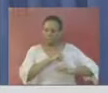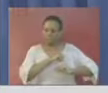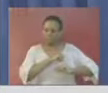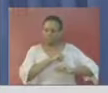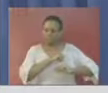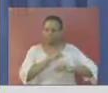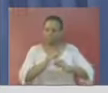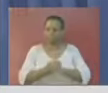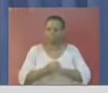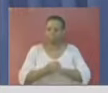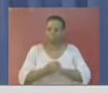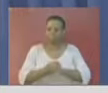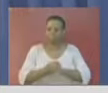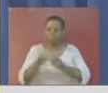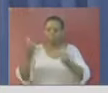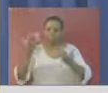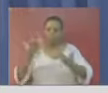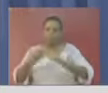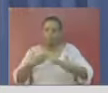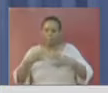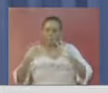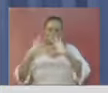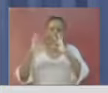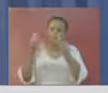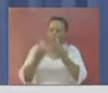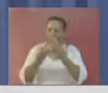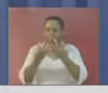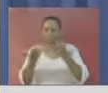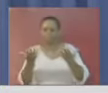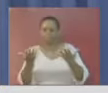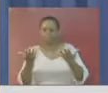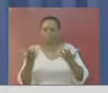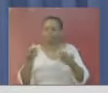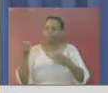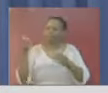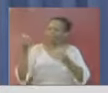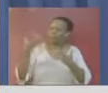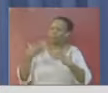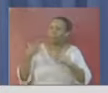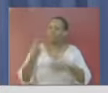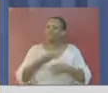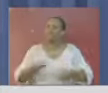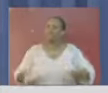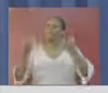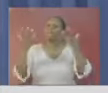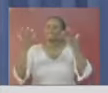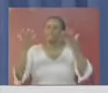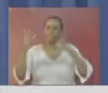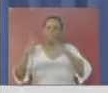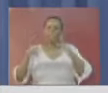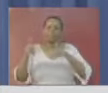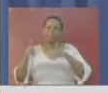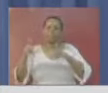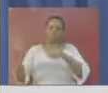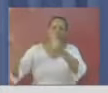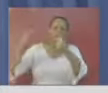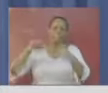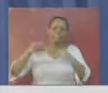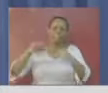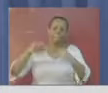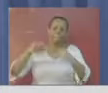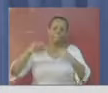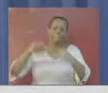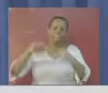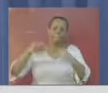into quarantine as a family and give us those numbers rather than us having to work it out. It allows us to bring home more people on each